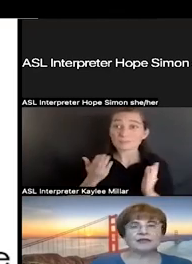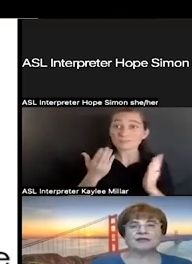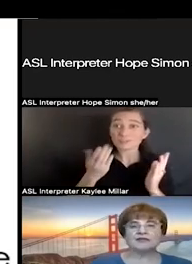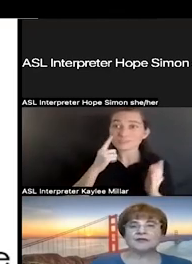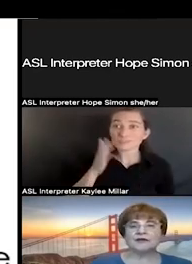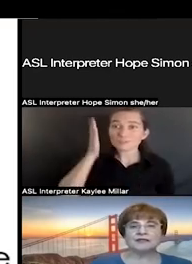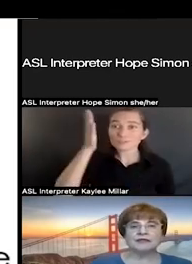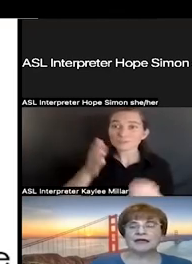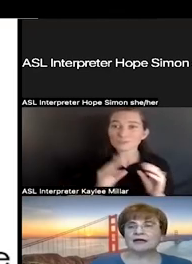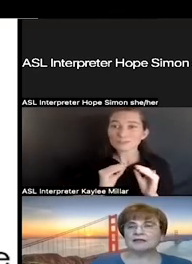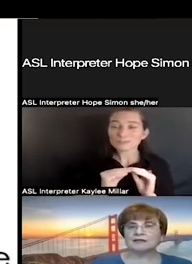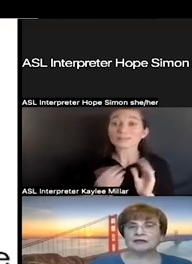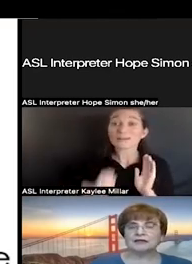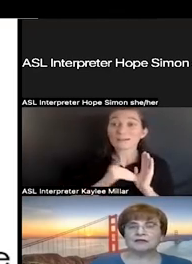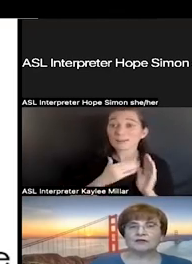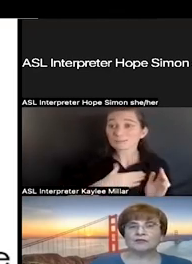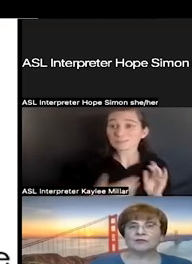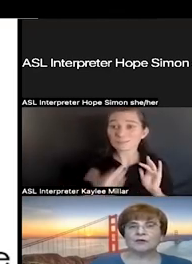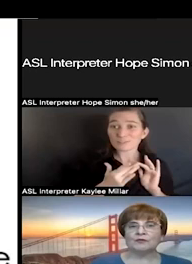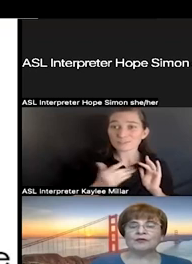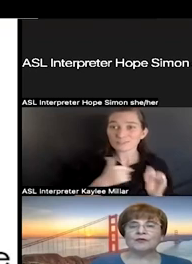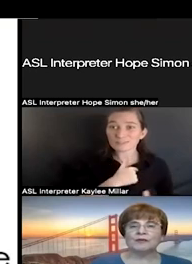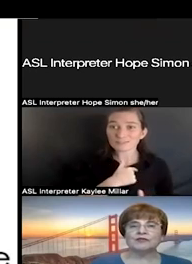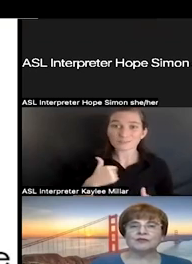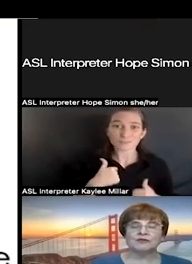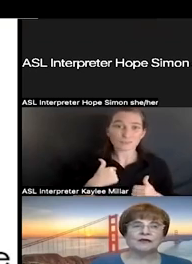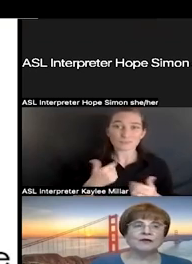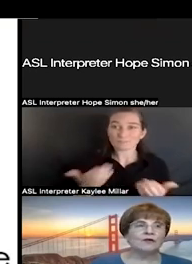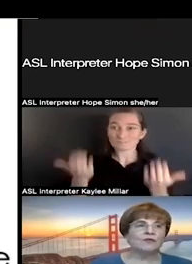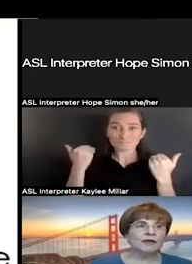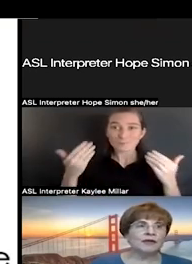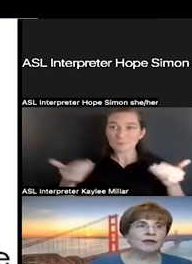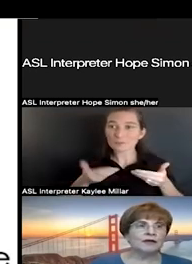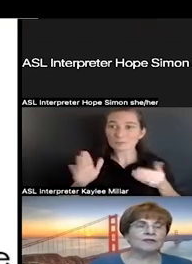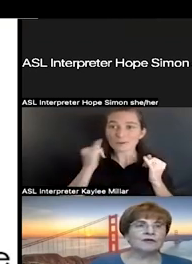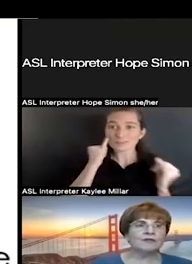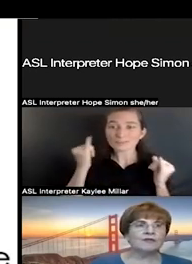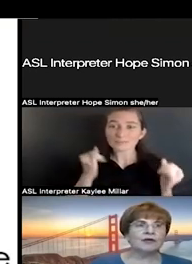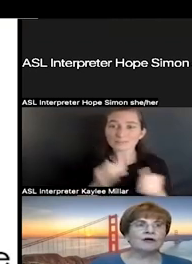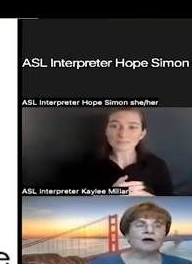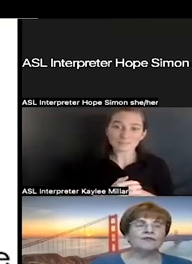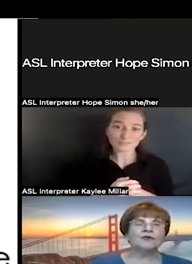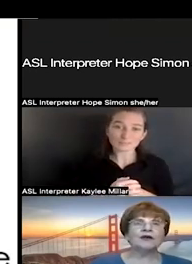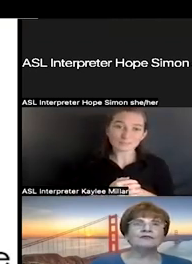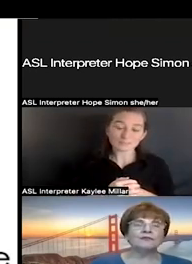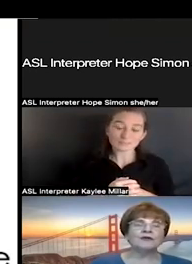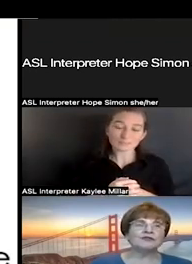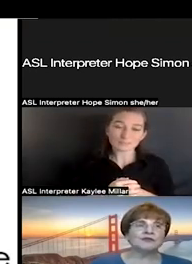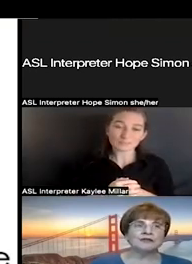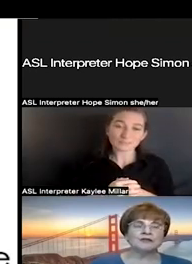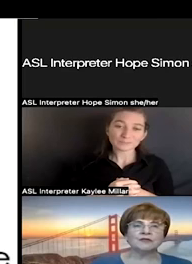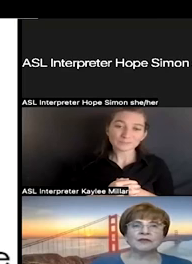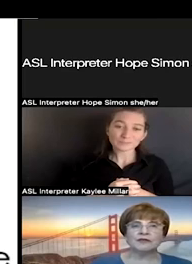please get in touch. And we really want to make sure that we offer